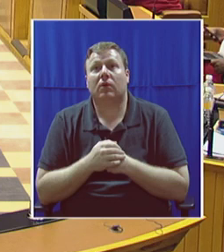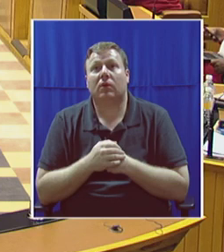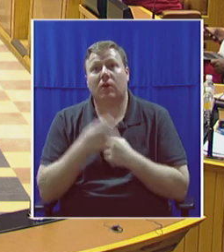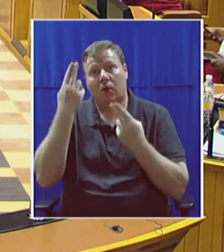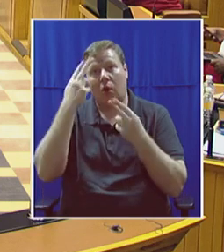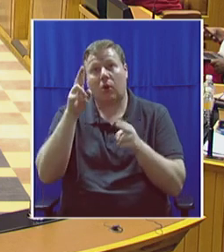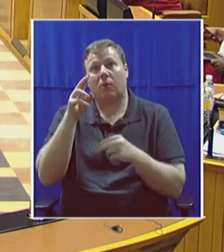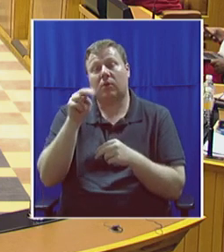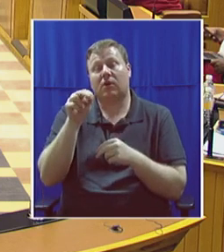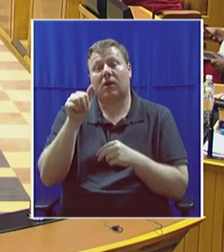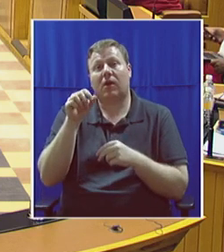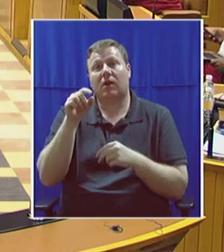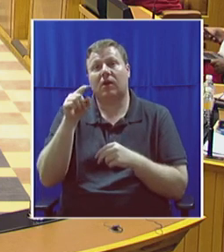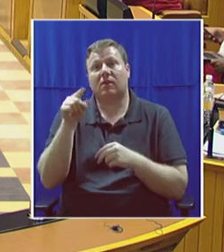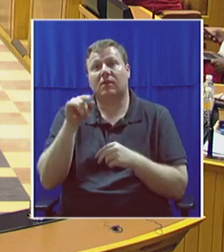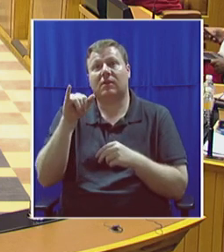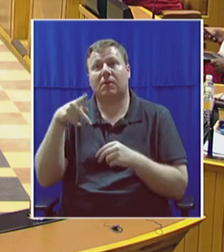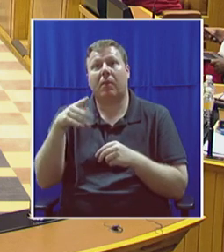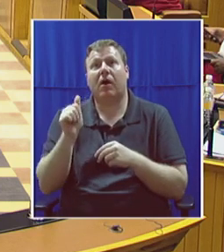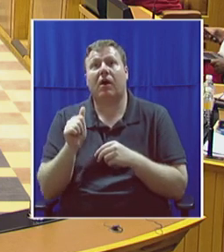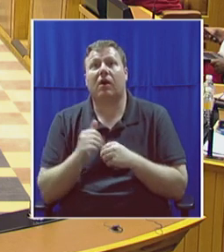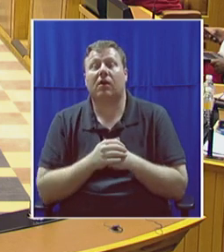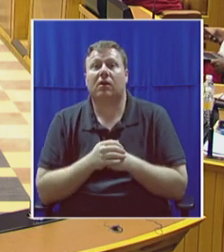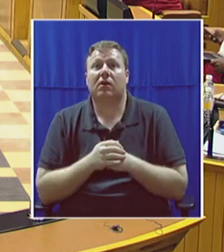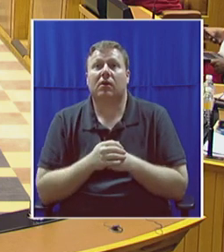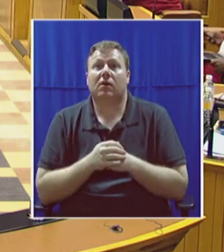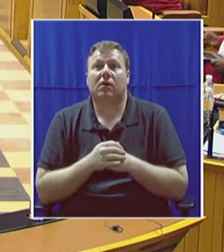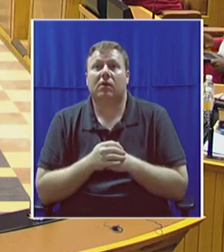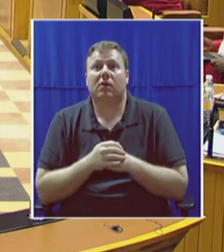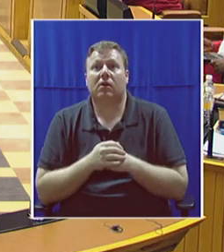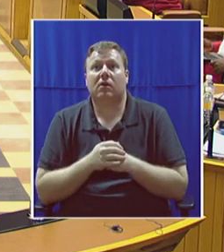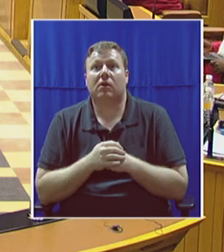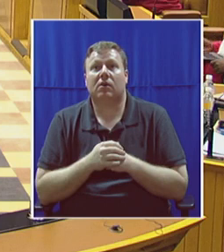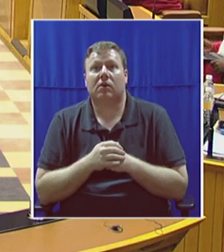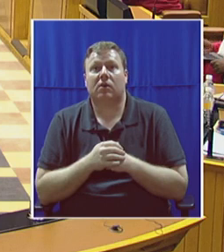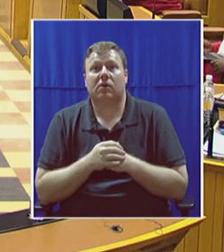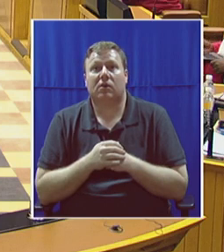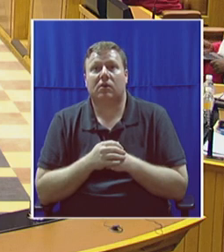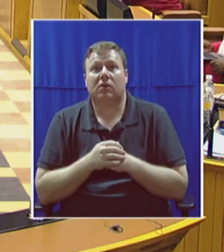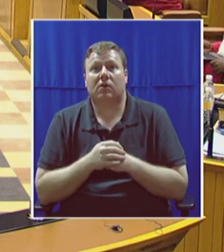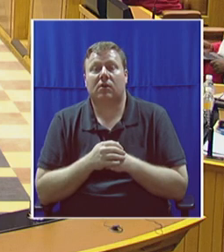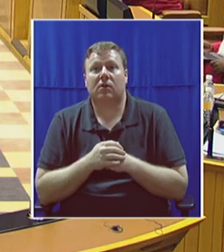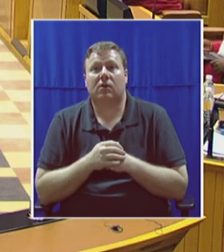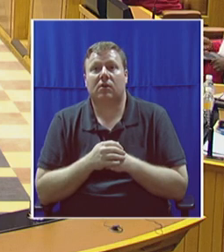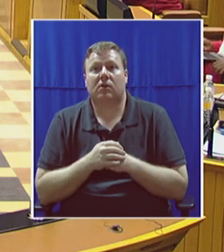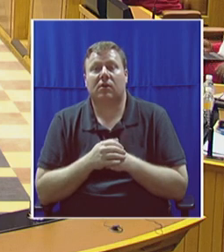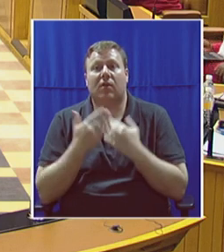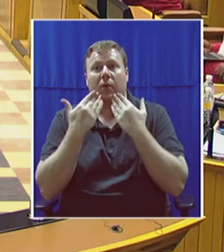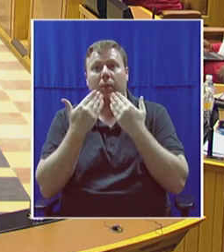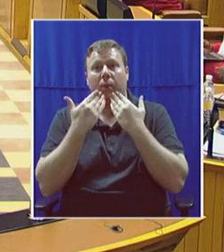you no thank you chair thank you maybe